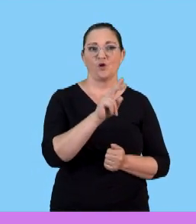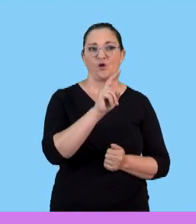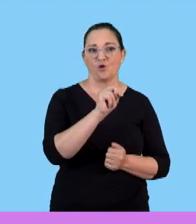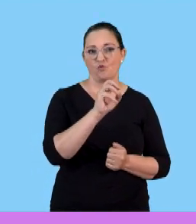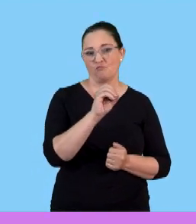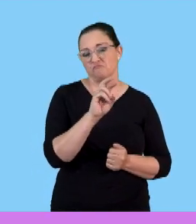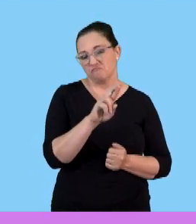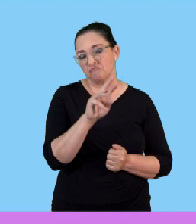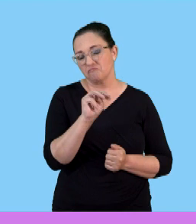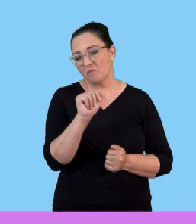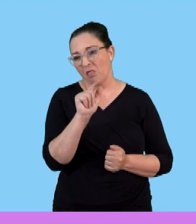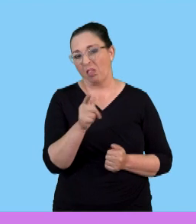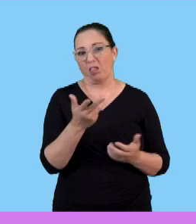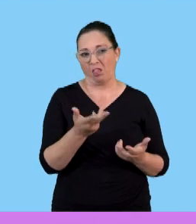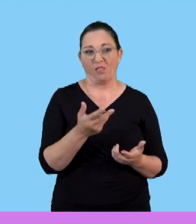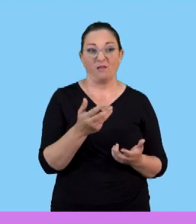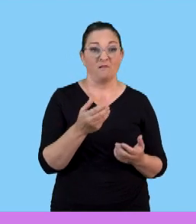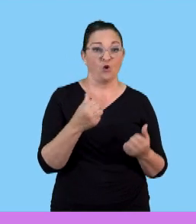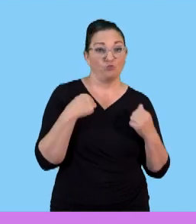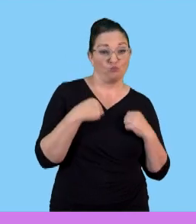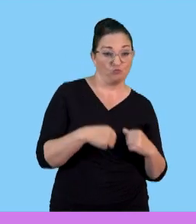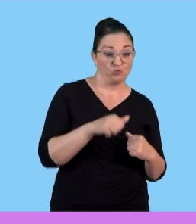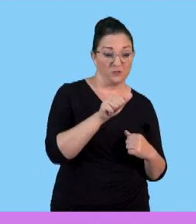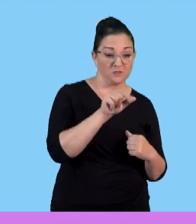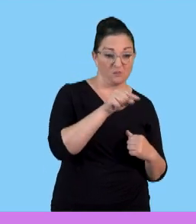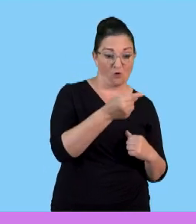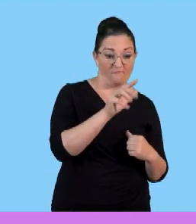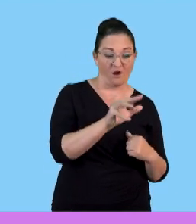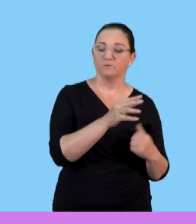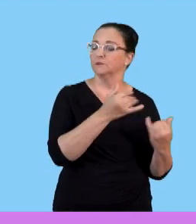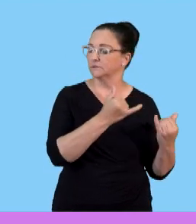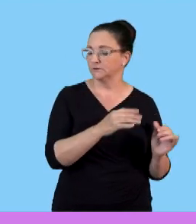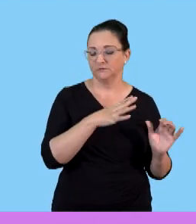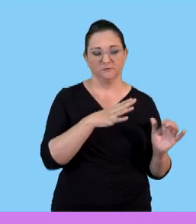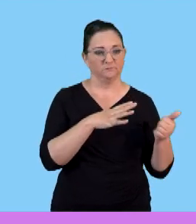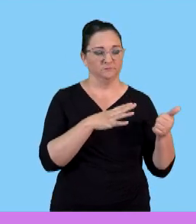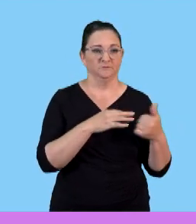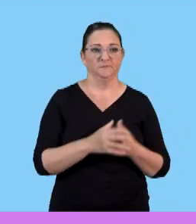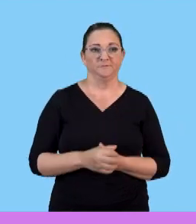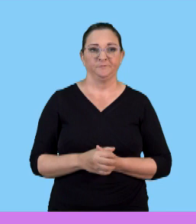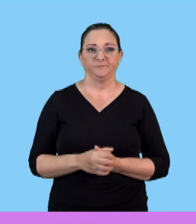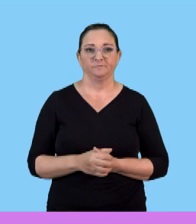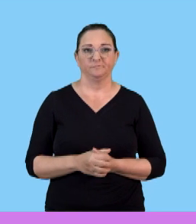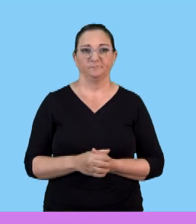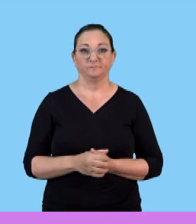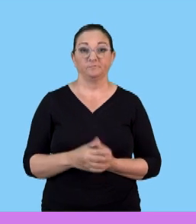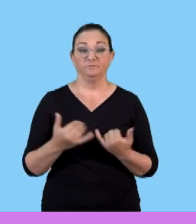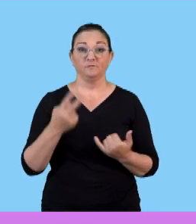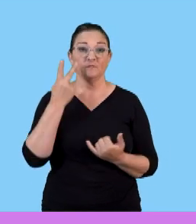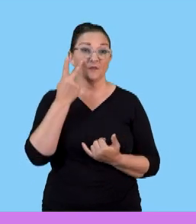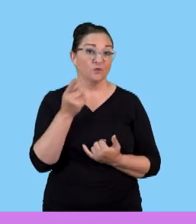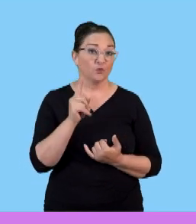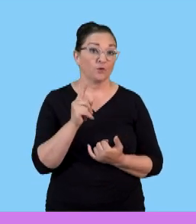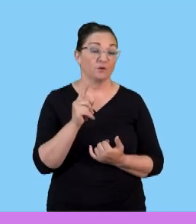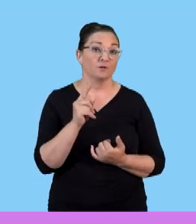So here, if he loses 6.5 kilograms, it will still be classified as normal. All